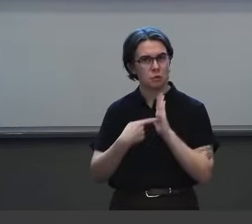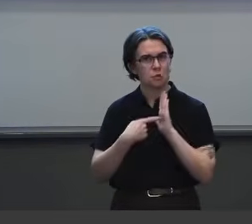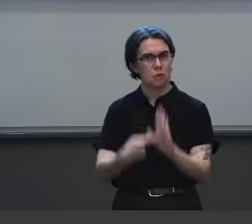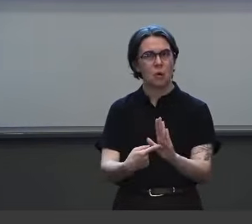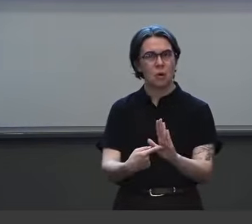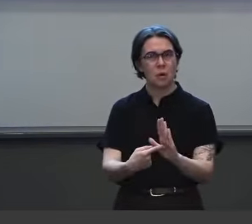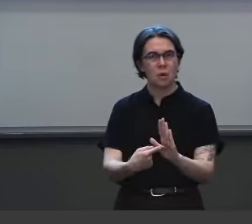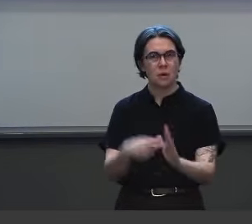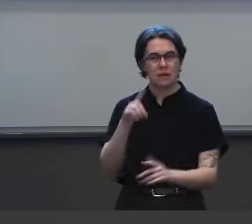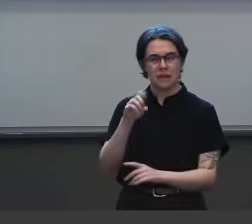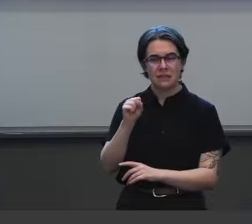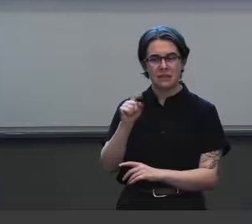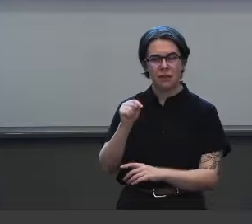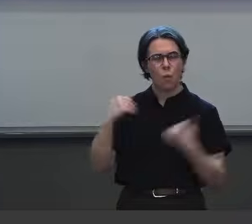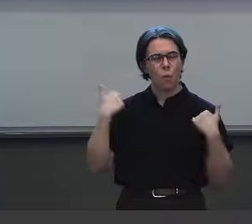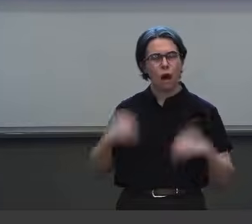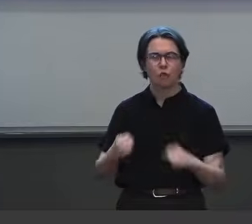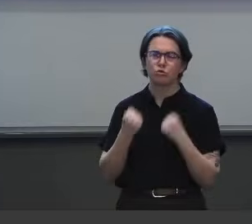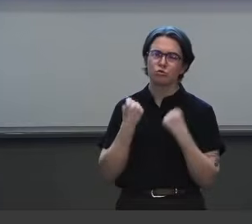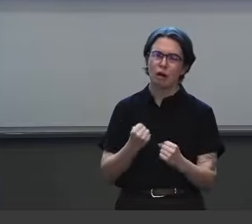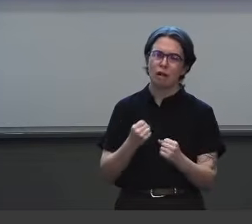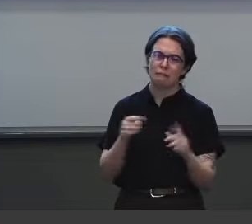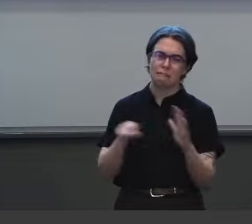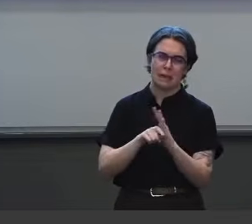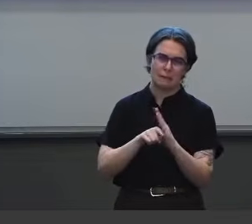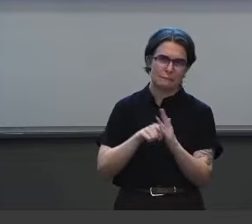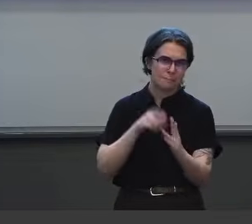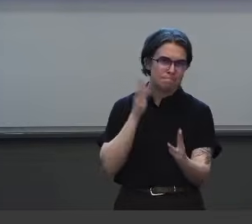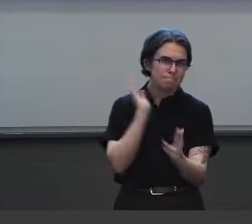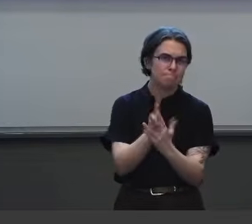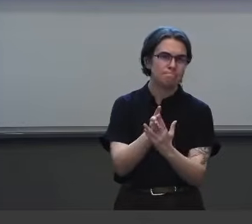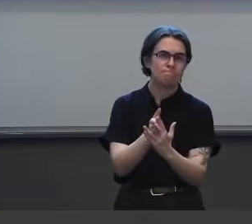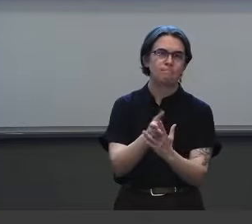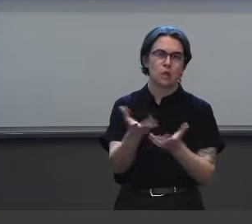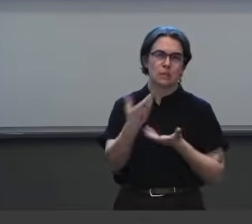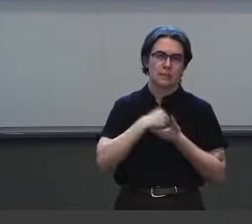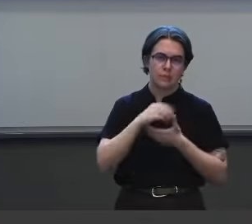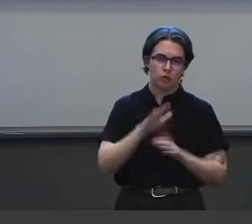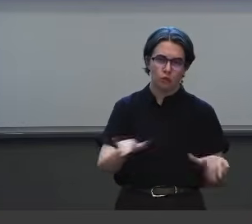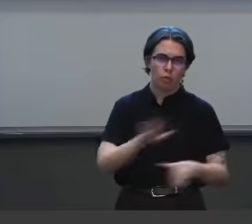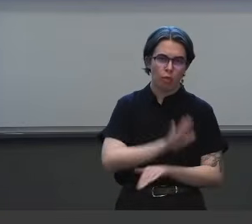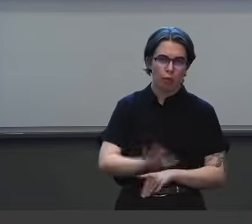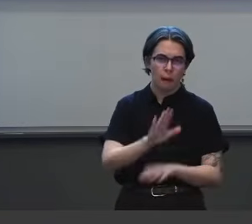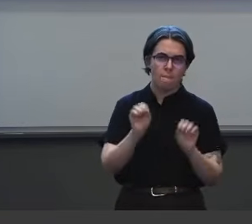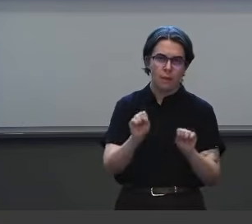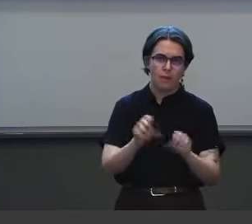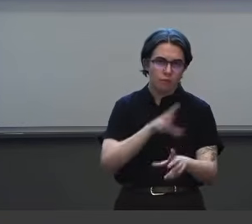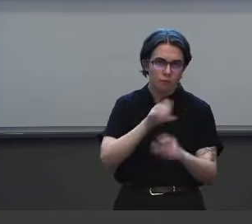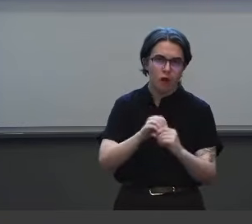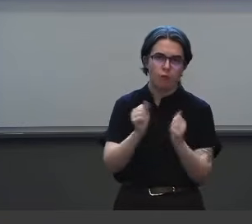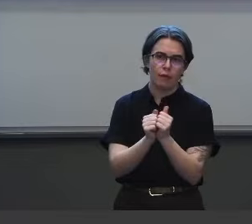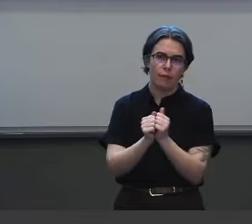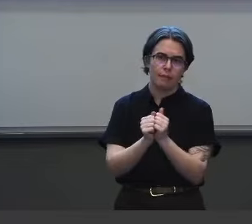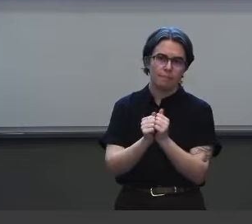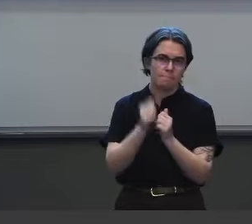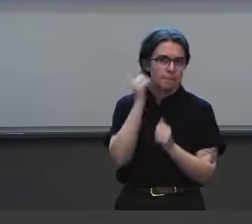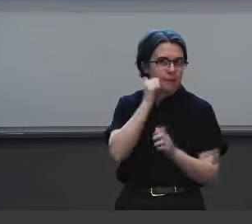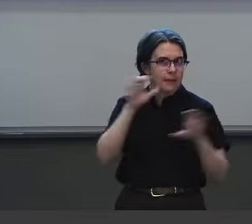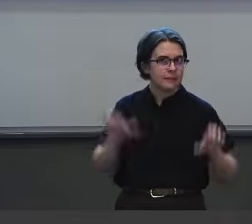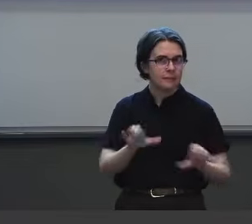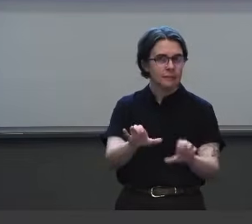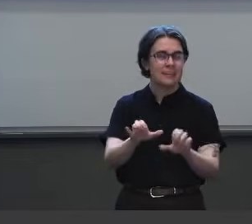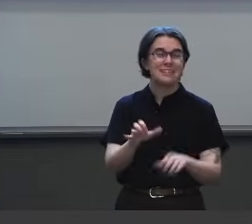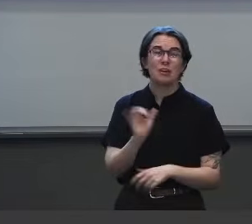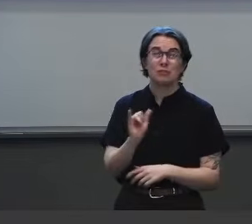interferes with autistic children's participation in everyday activities and is associated with poor mental health and